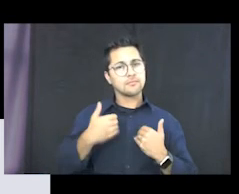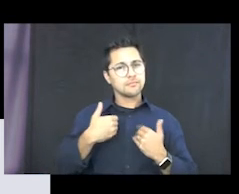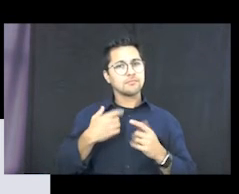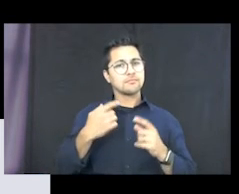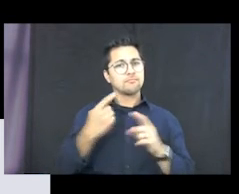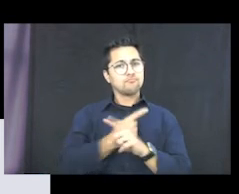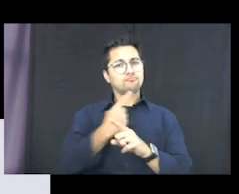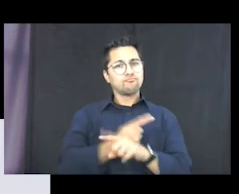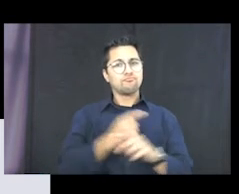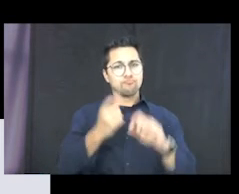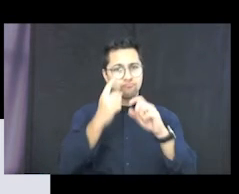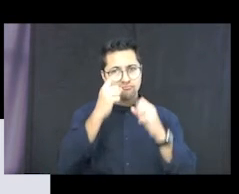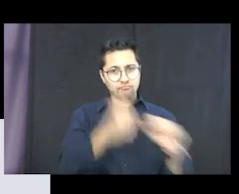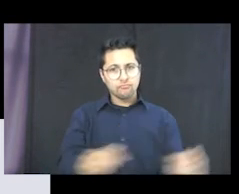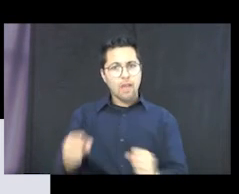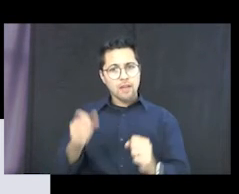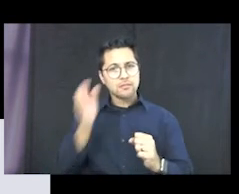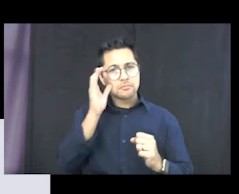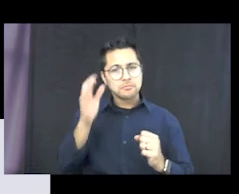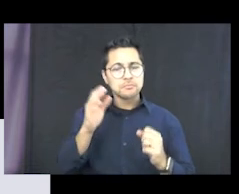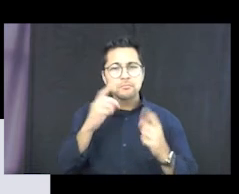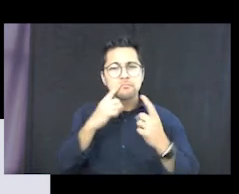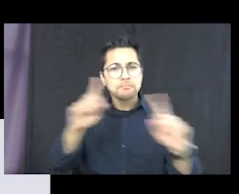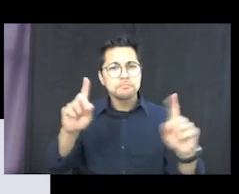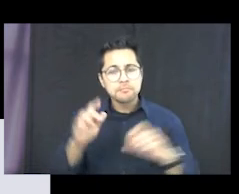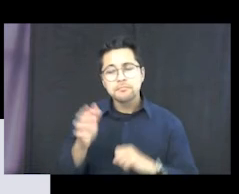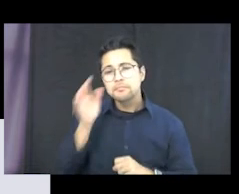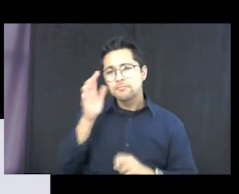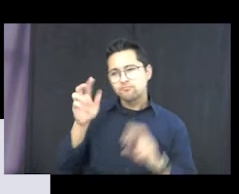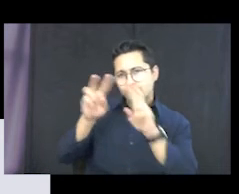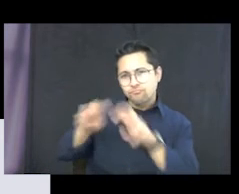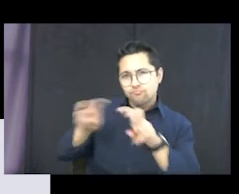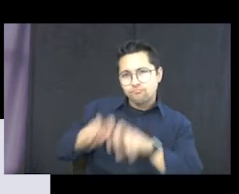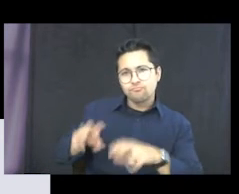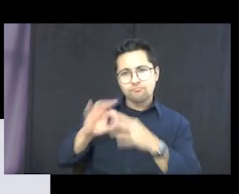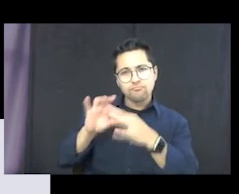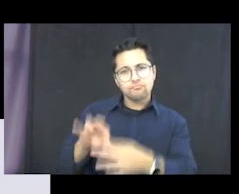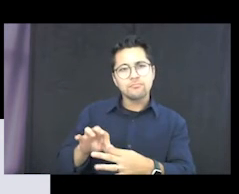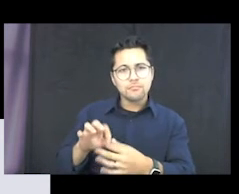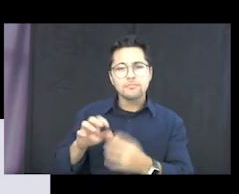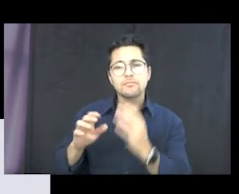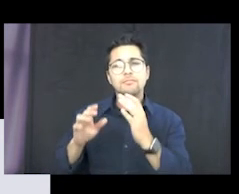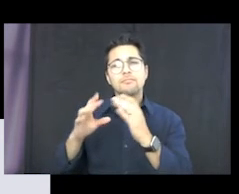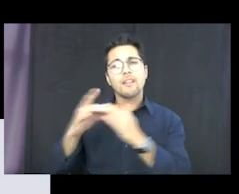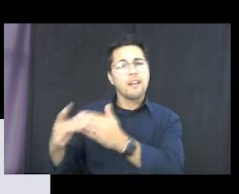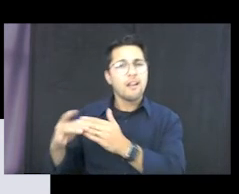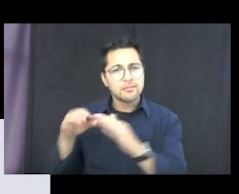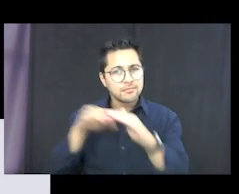necessary to be successful. So let's look closer at guided access.